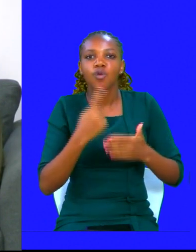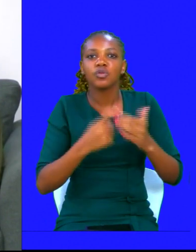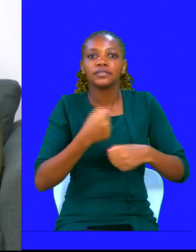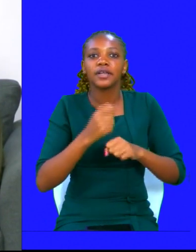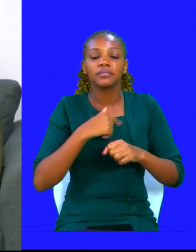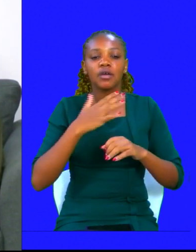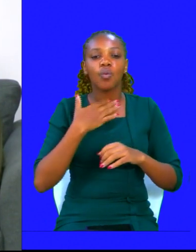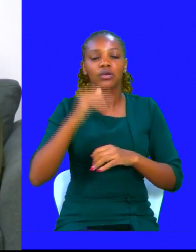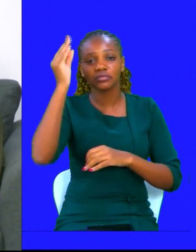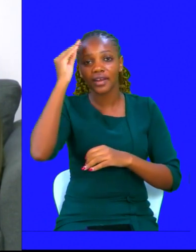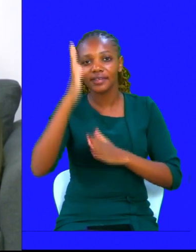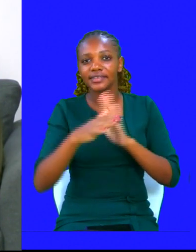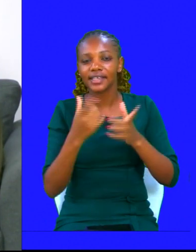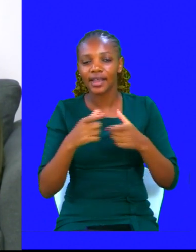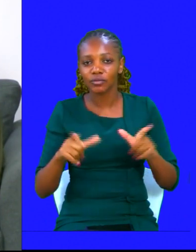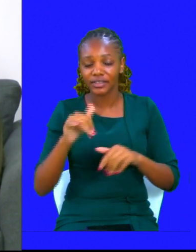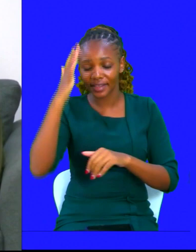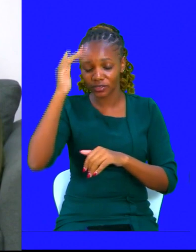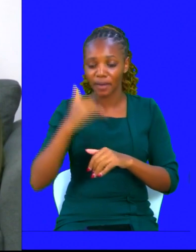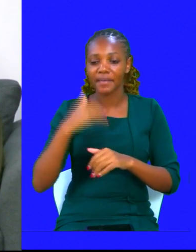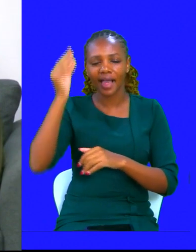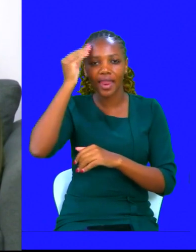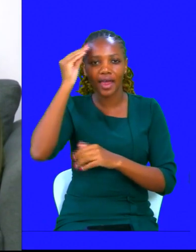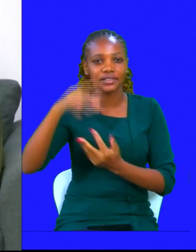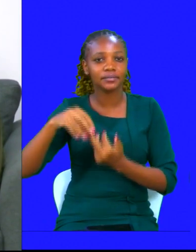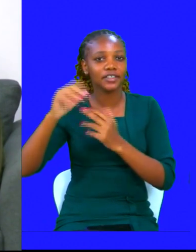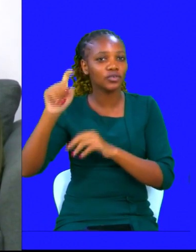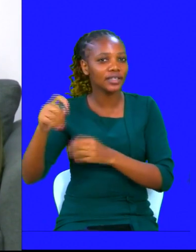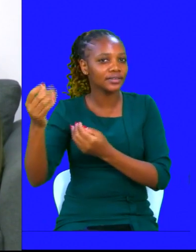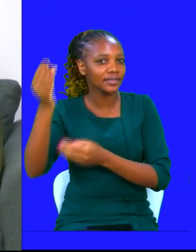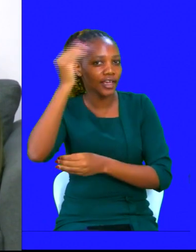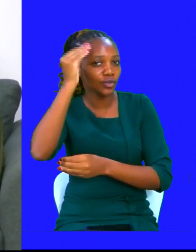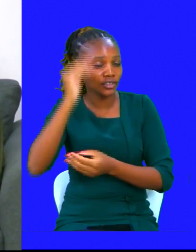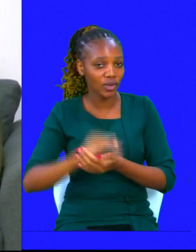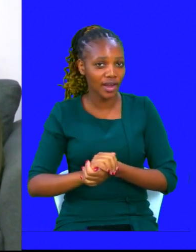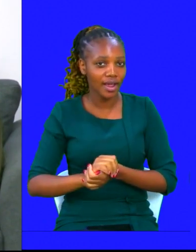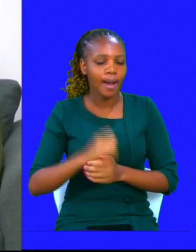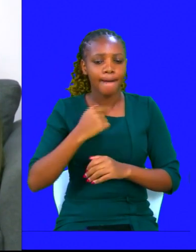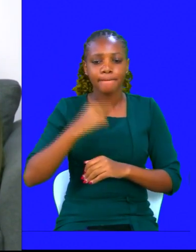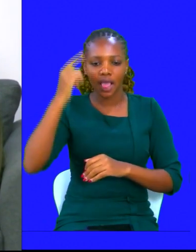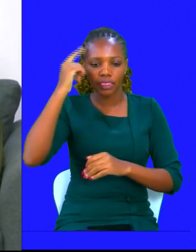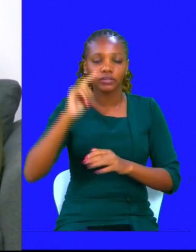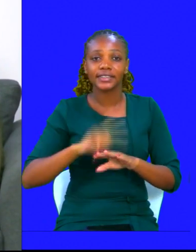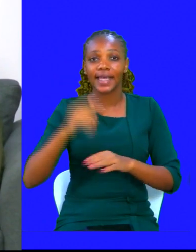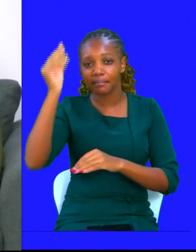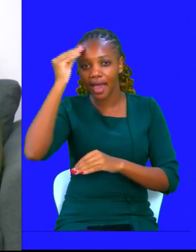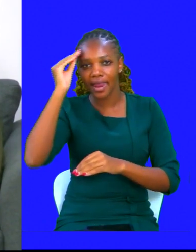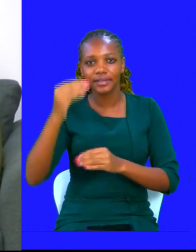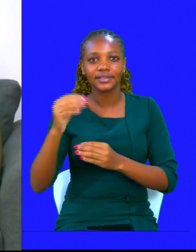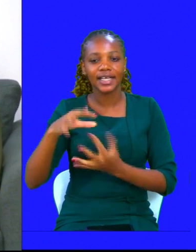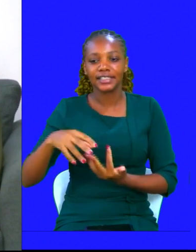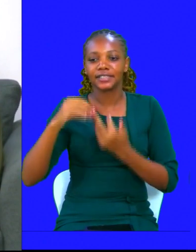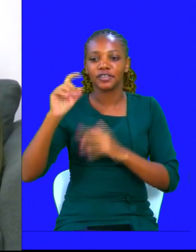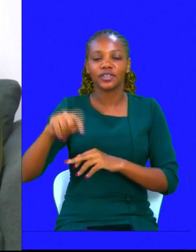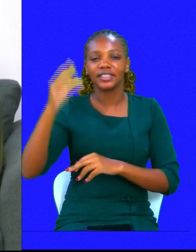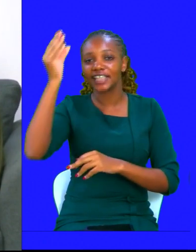sign language, and that was the whole reason why I was doing special needs education. I thought when I do special needs education, I'll get to learn sign